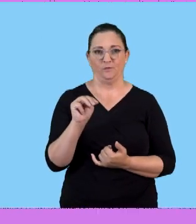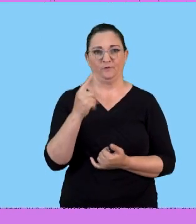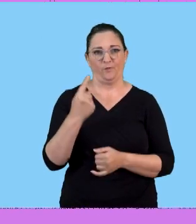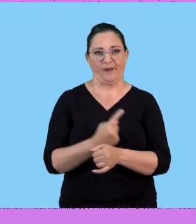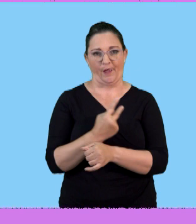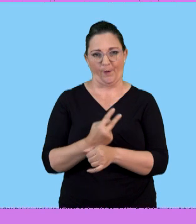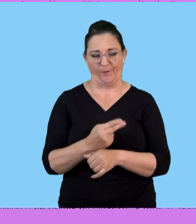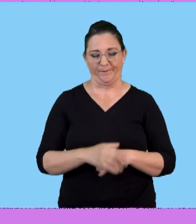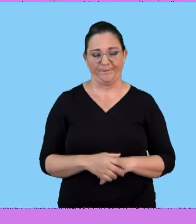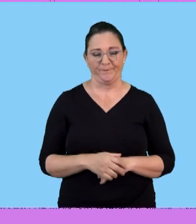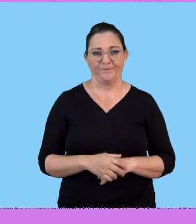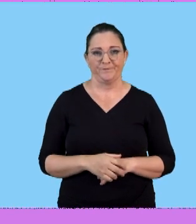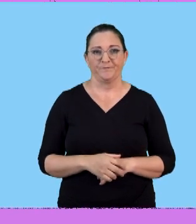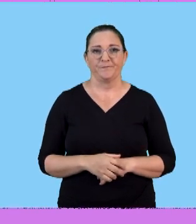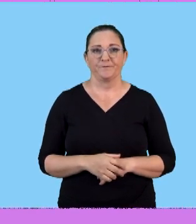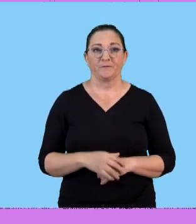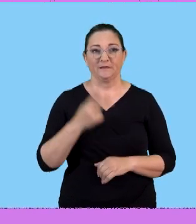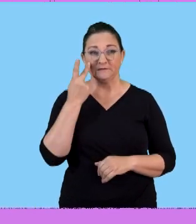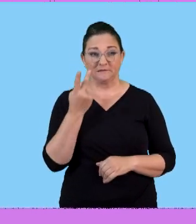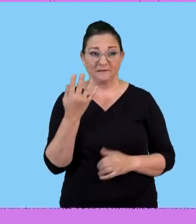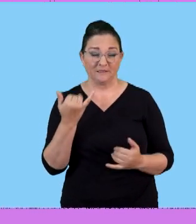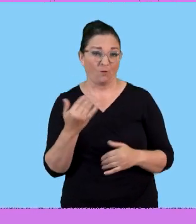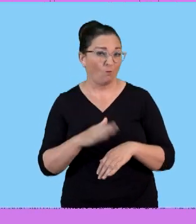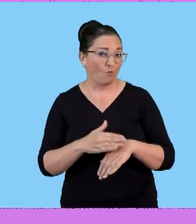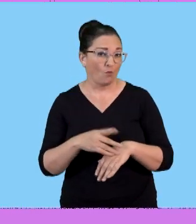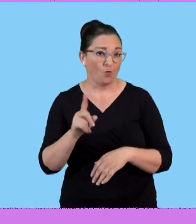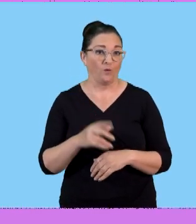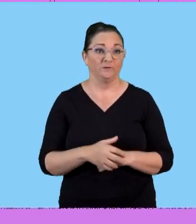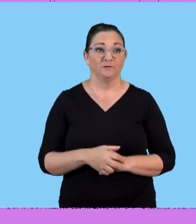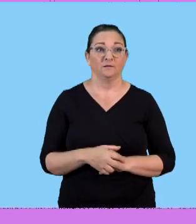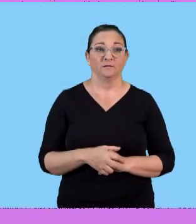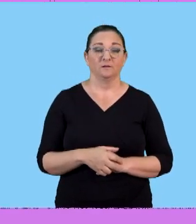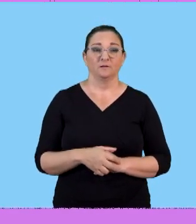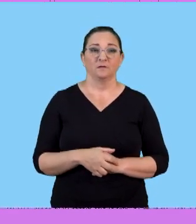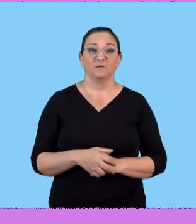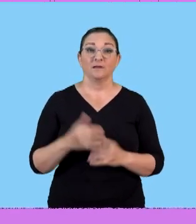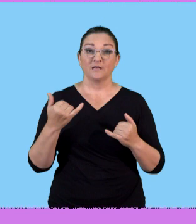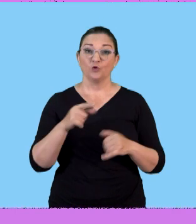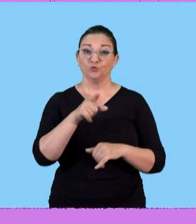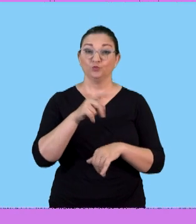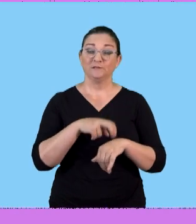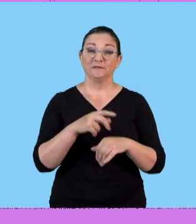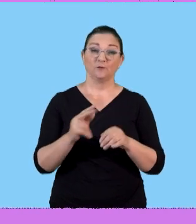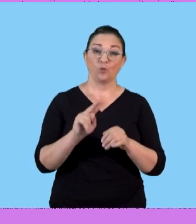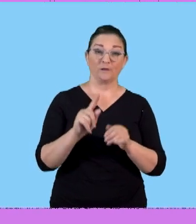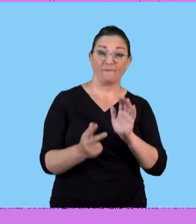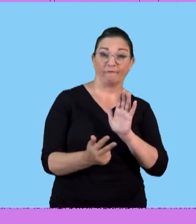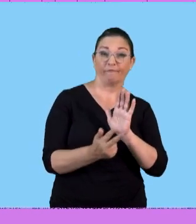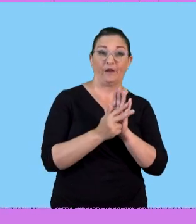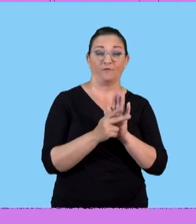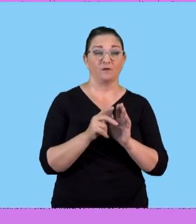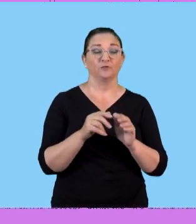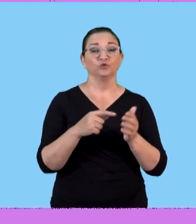per hour. All right, now let's see what else is indicated here. It says further down, verify showing